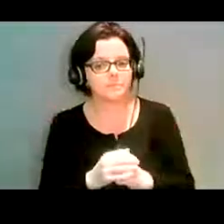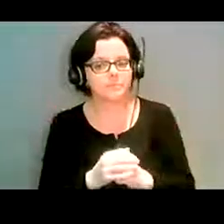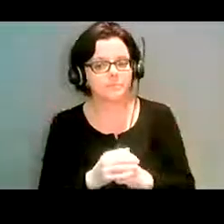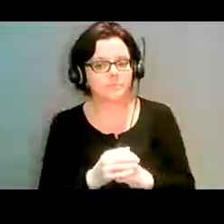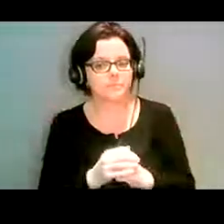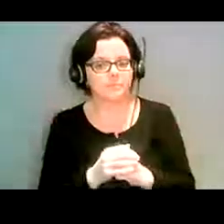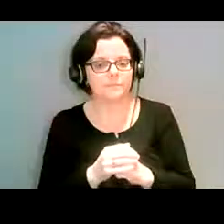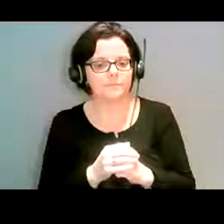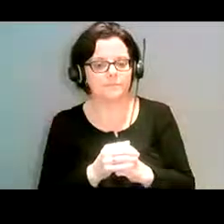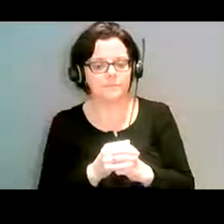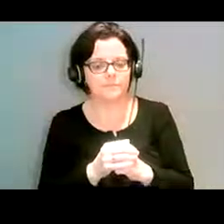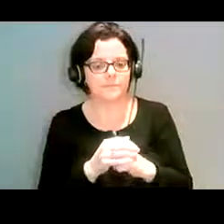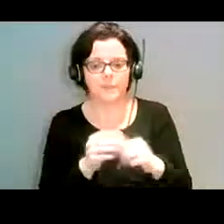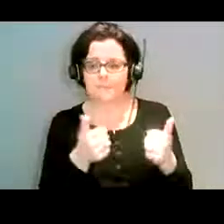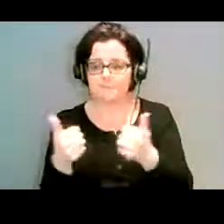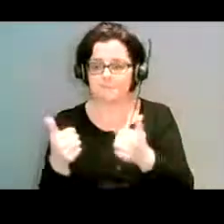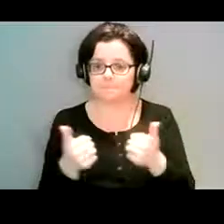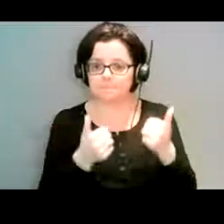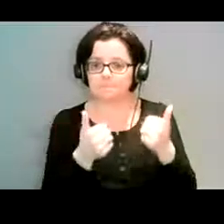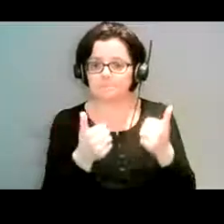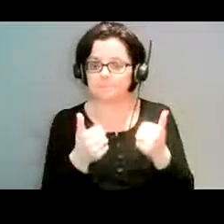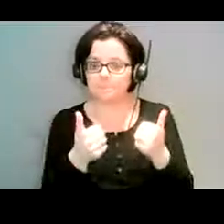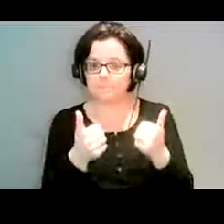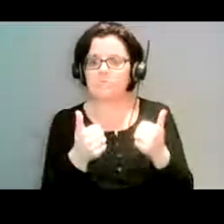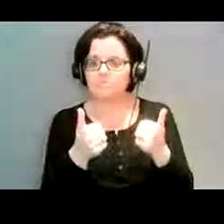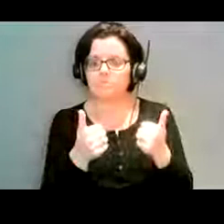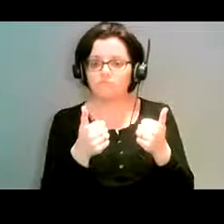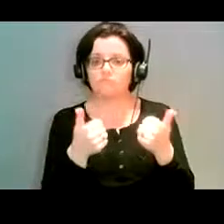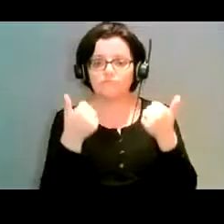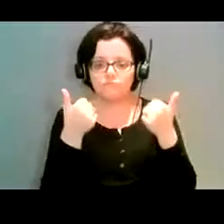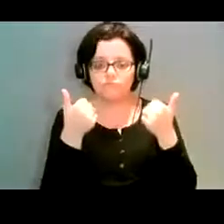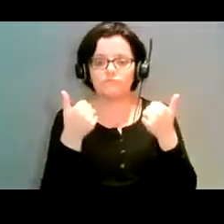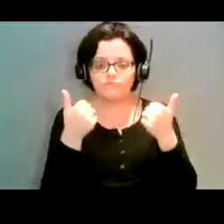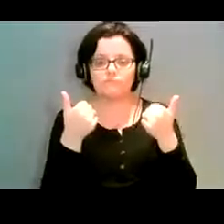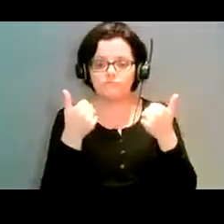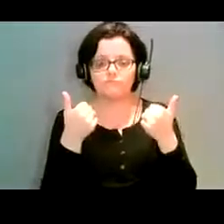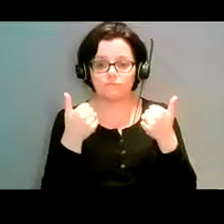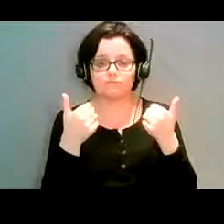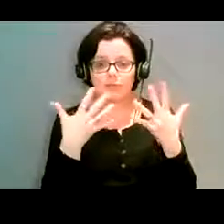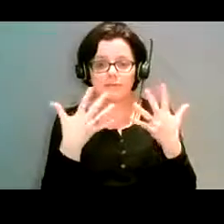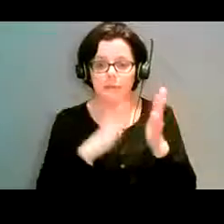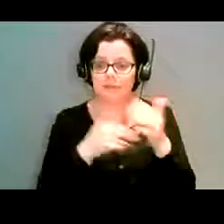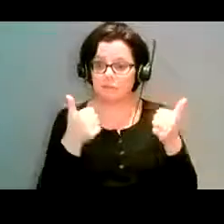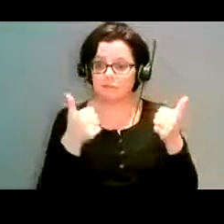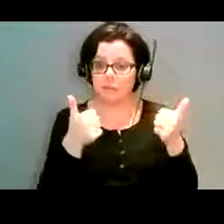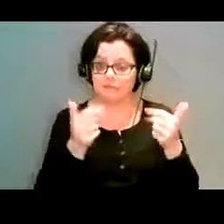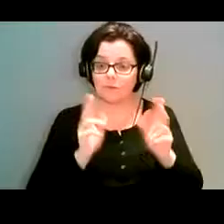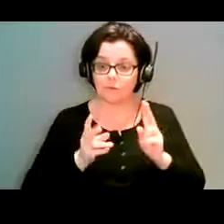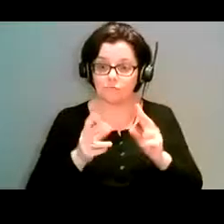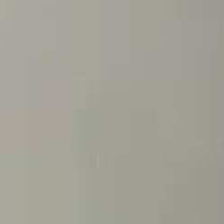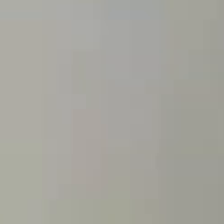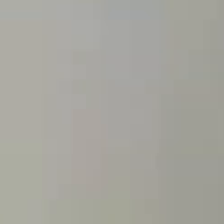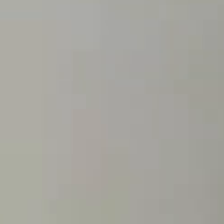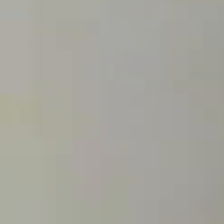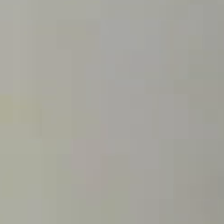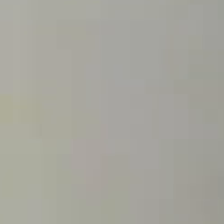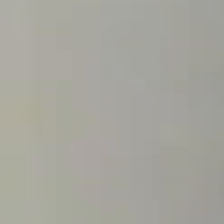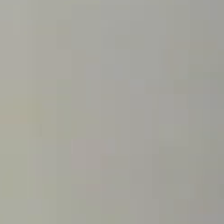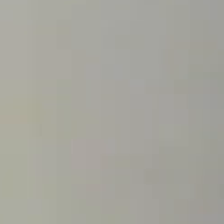No? Is 10 minutes okay for the interpreters and the captioner? Yep. Perfect.